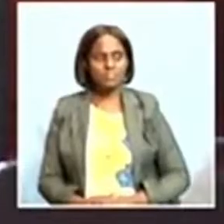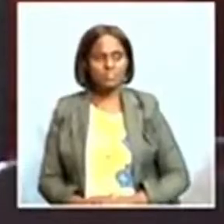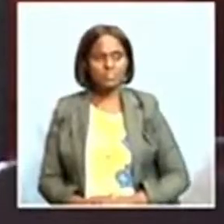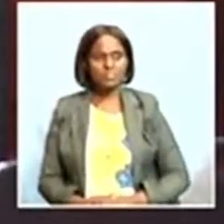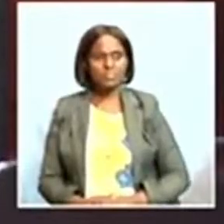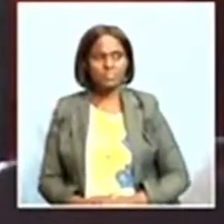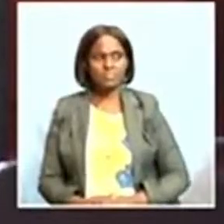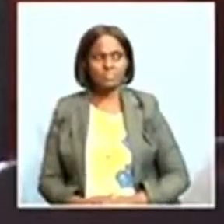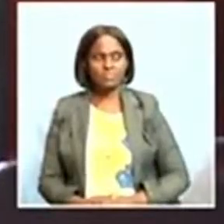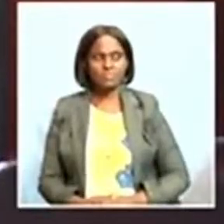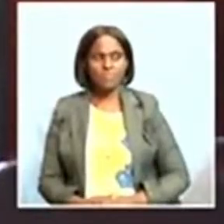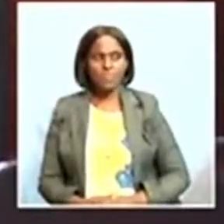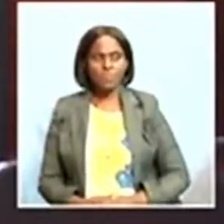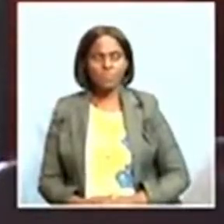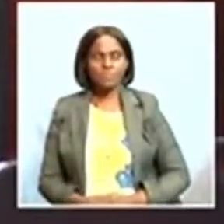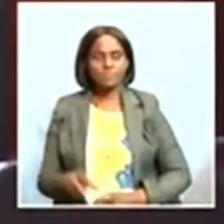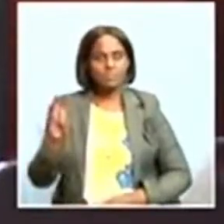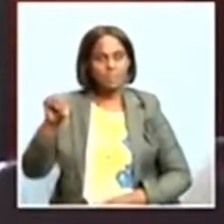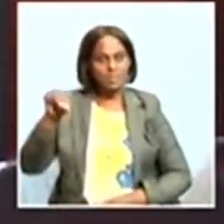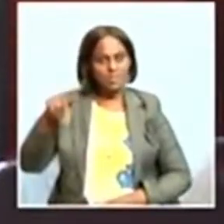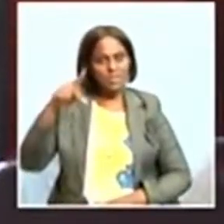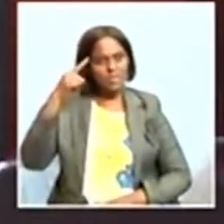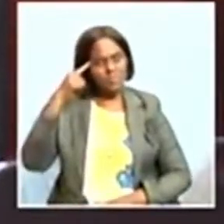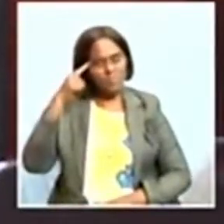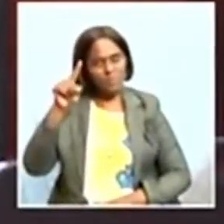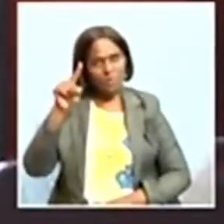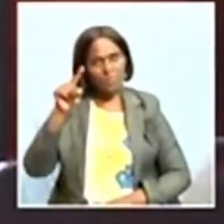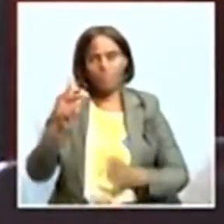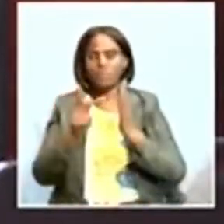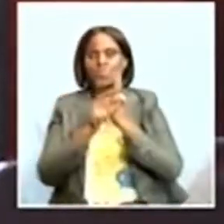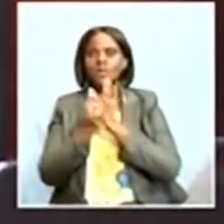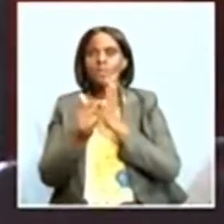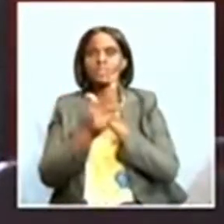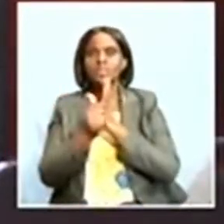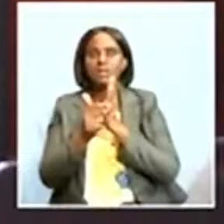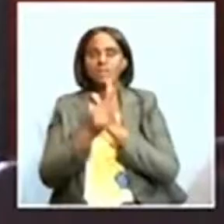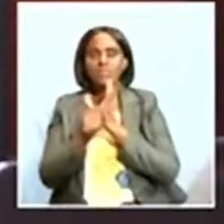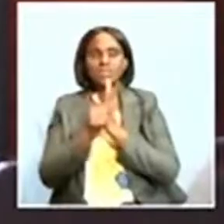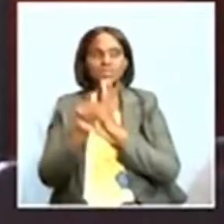Thank you. The Honorable Member for Kwacha.